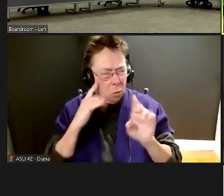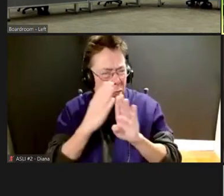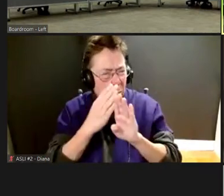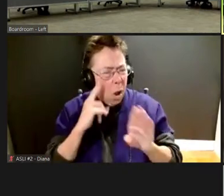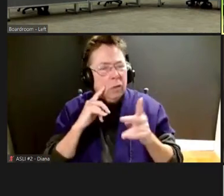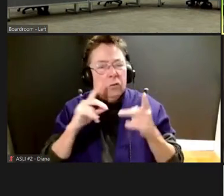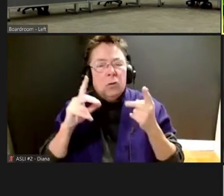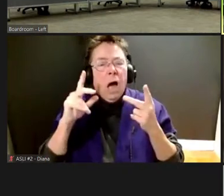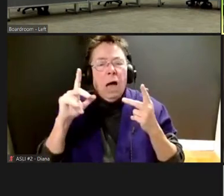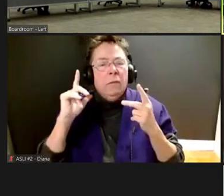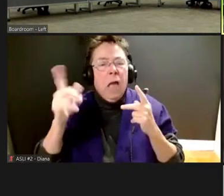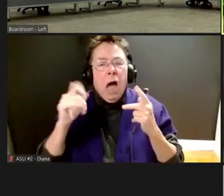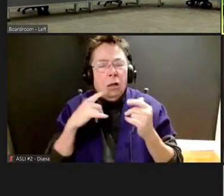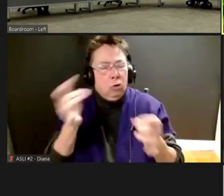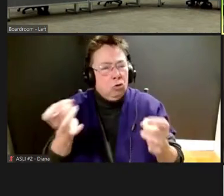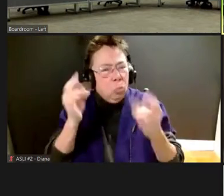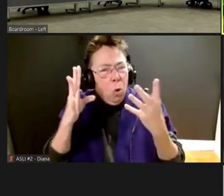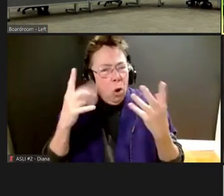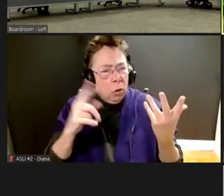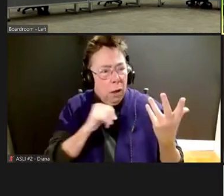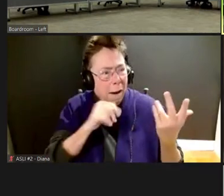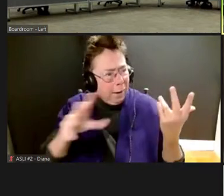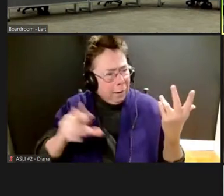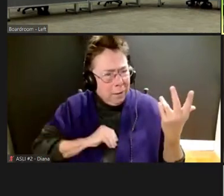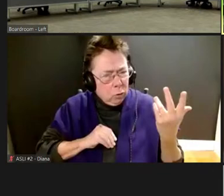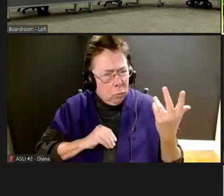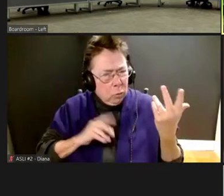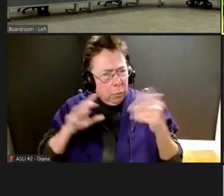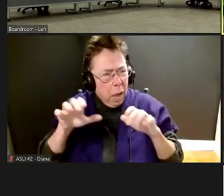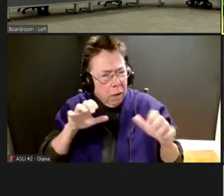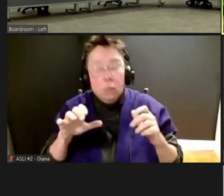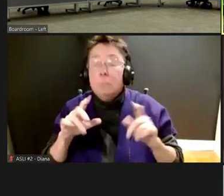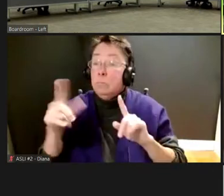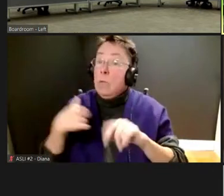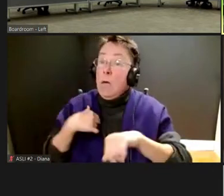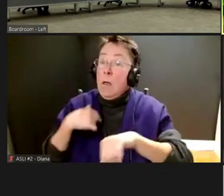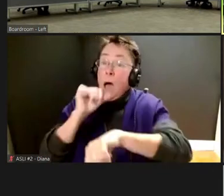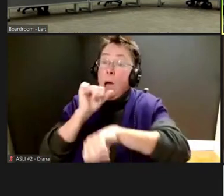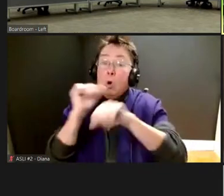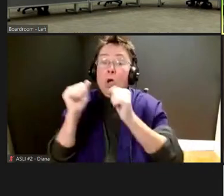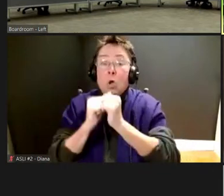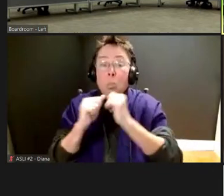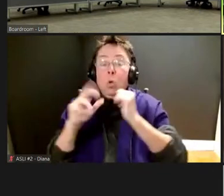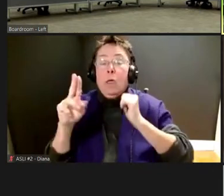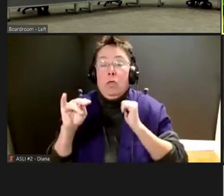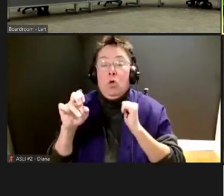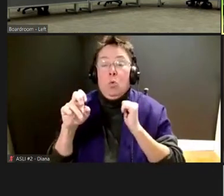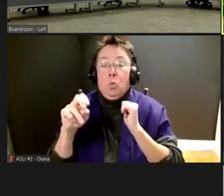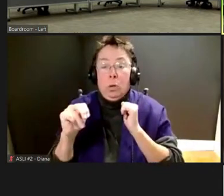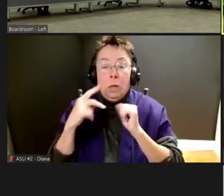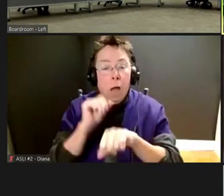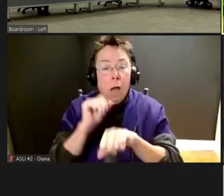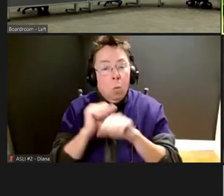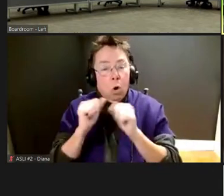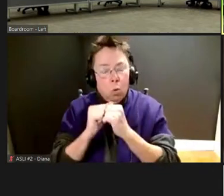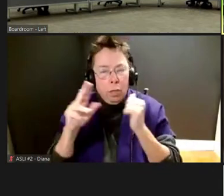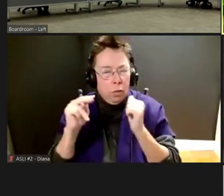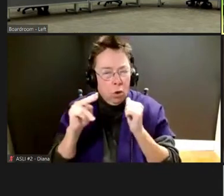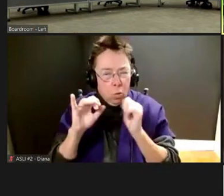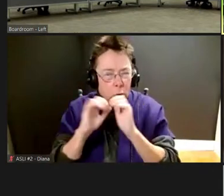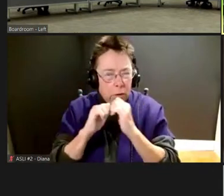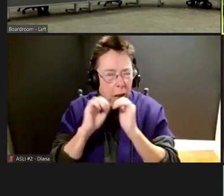deplorable and totally unacceptable. And I am working closely with the union leadership on ways to address